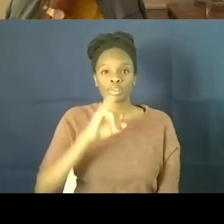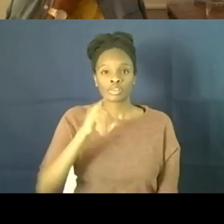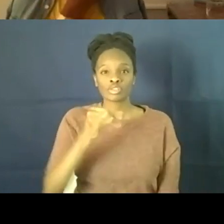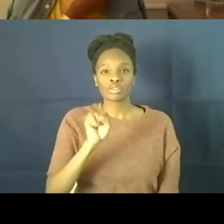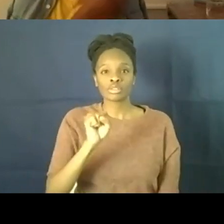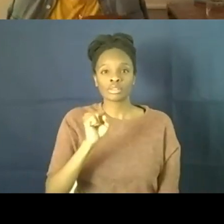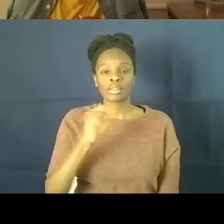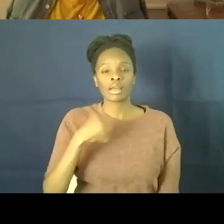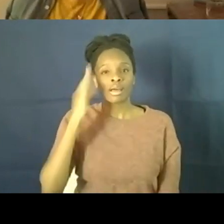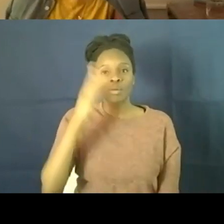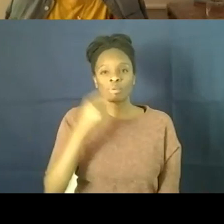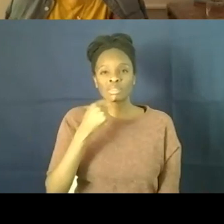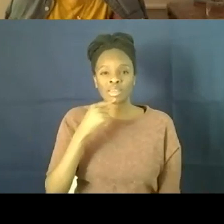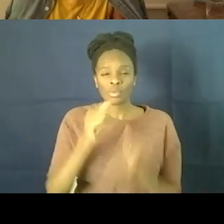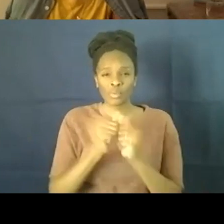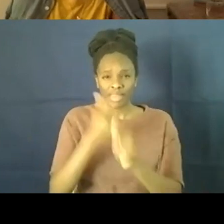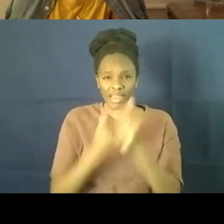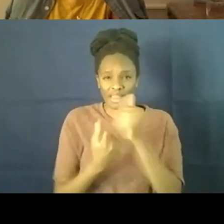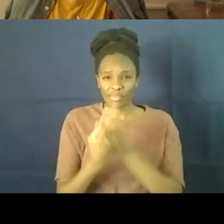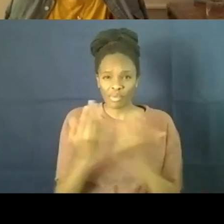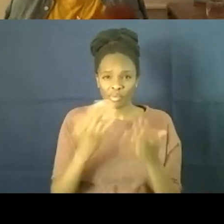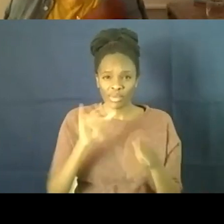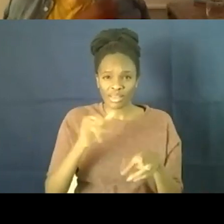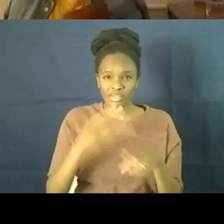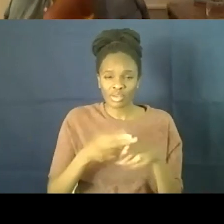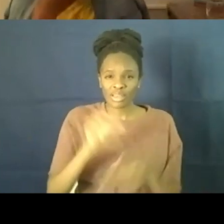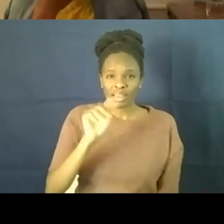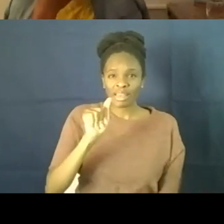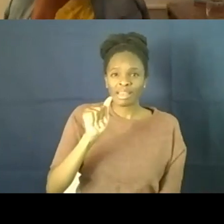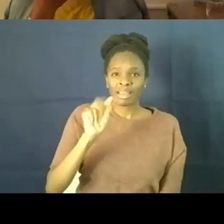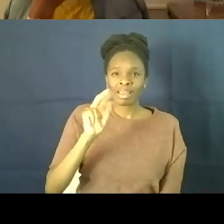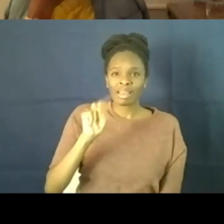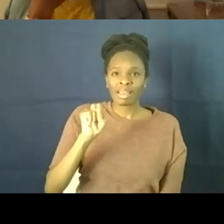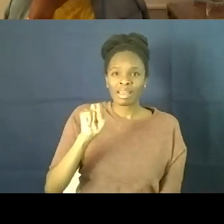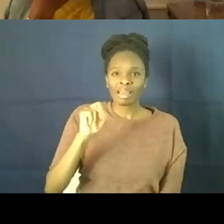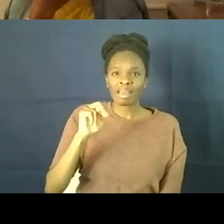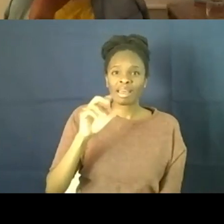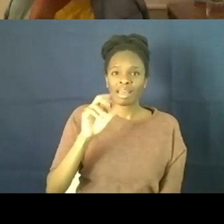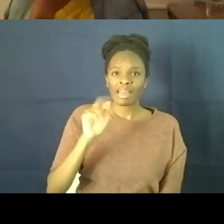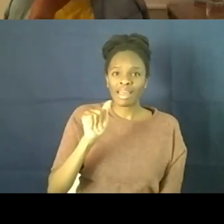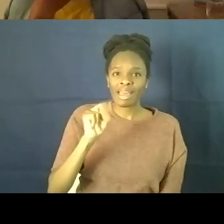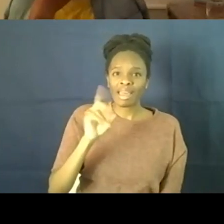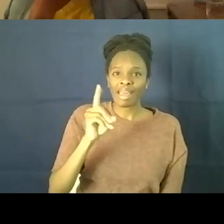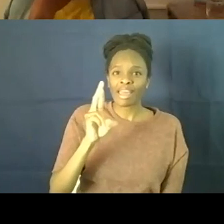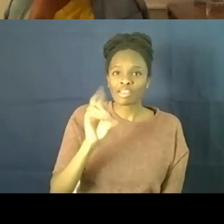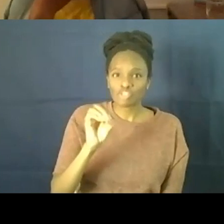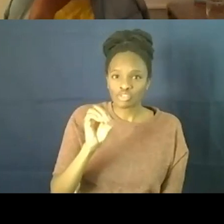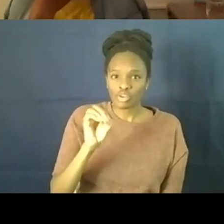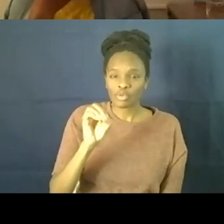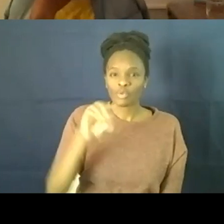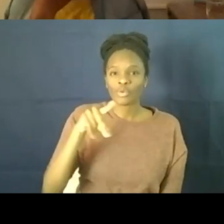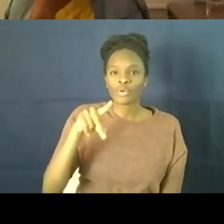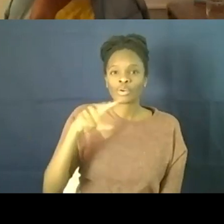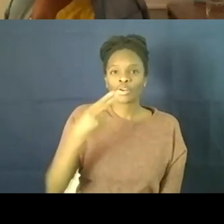the Anglocentric, what's it called? Anglophilic, I believe. Andro. And philic, yeah,